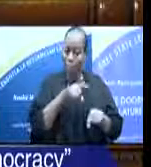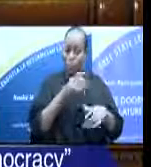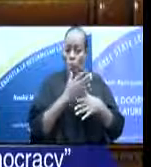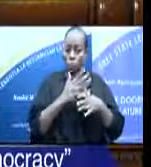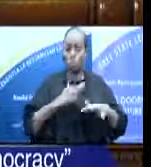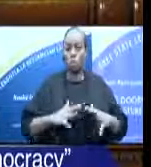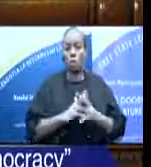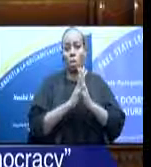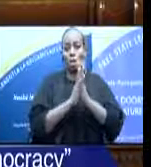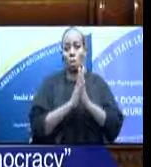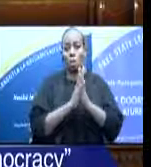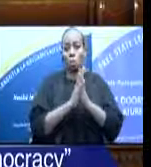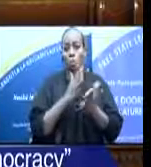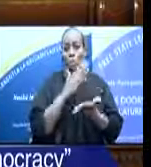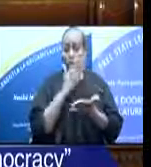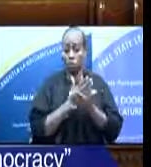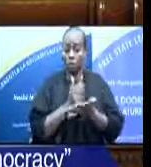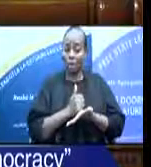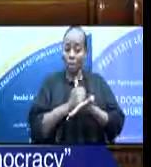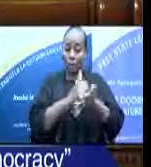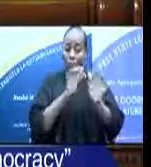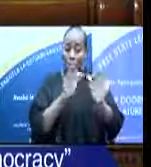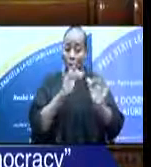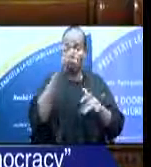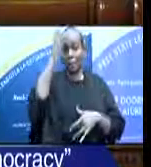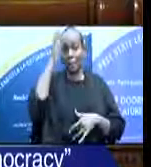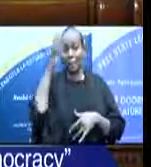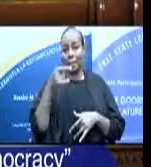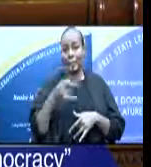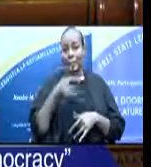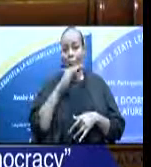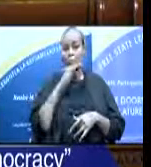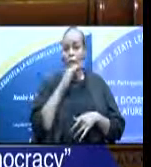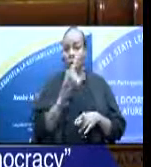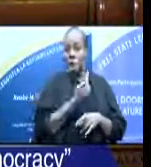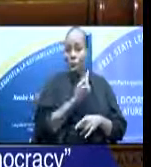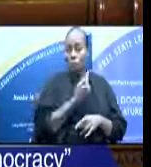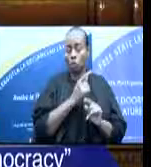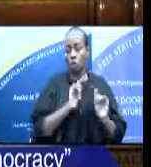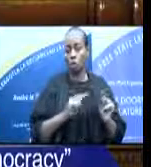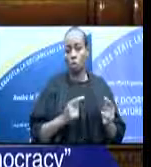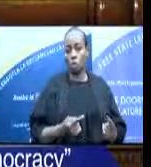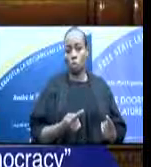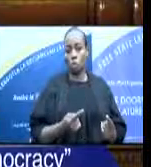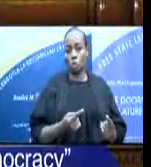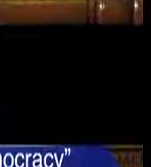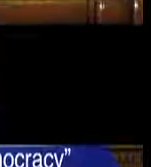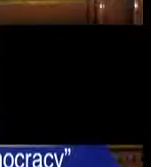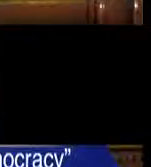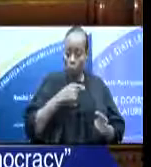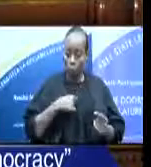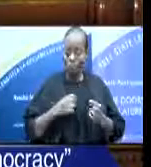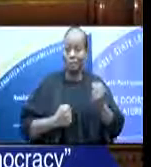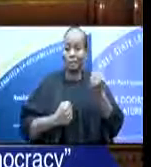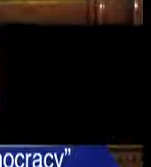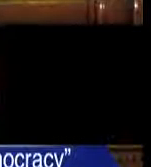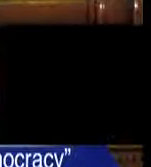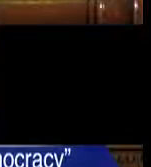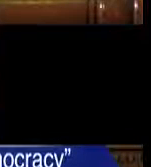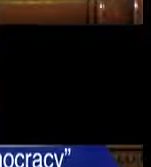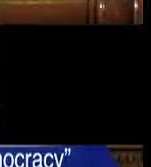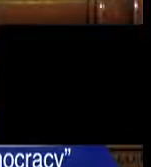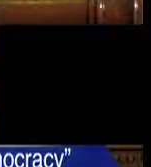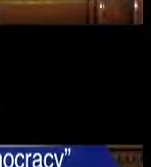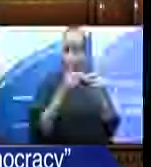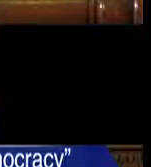in this difficult task. They must not be alone. It's the odious task and doing